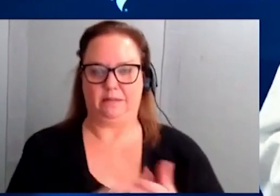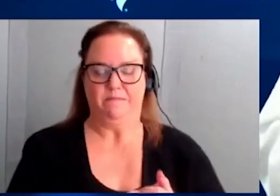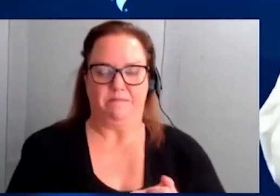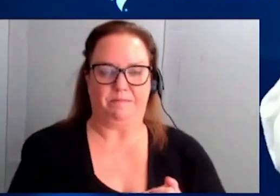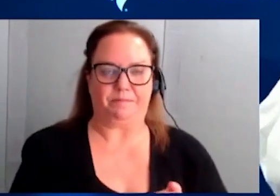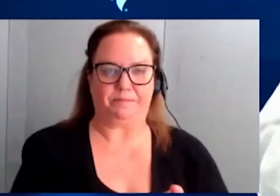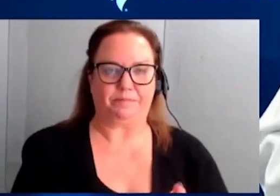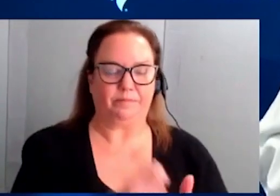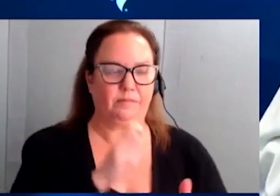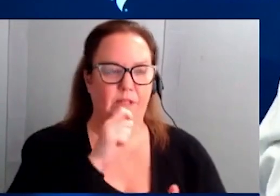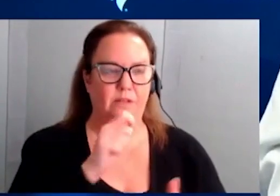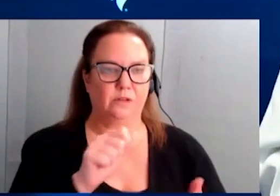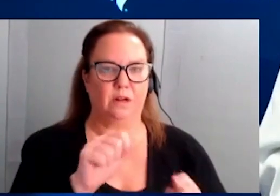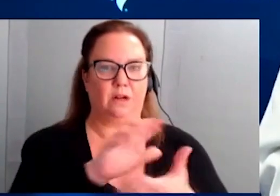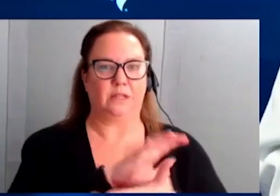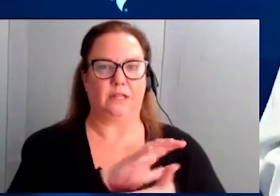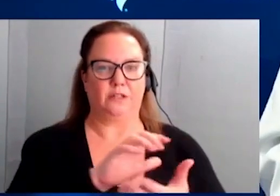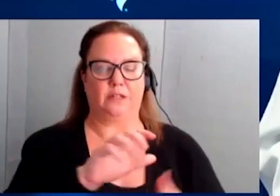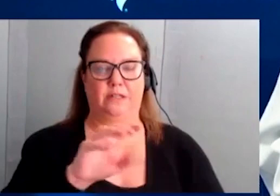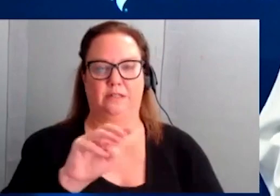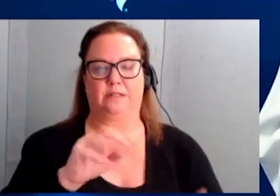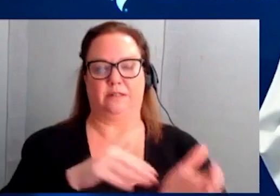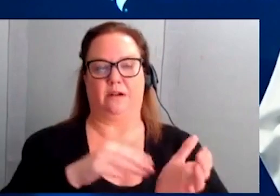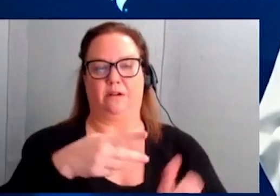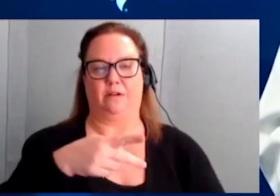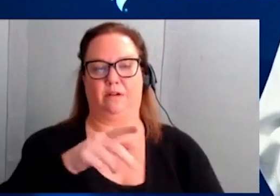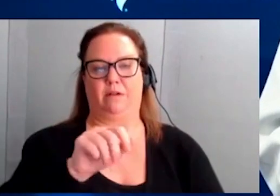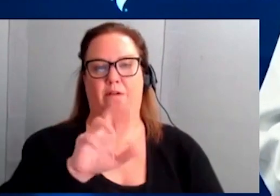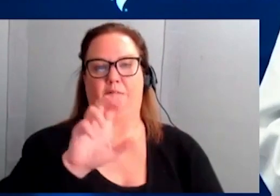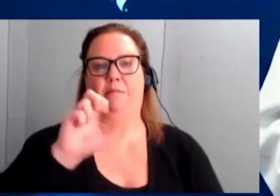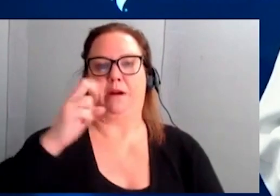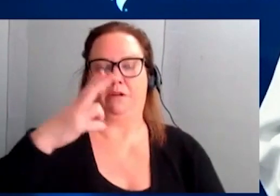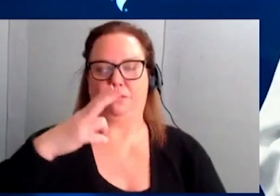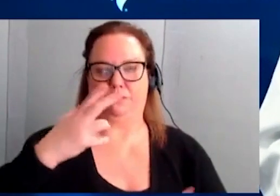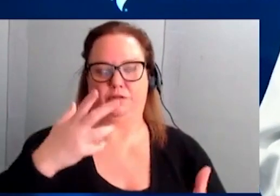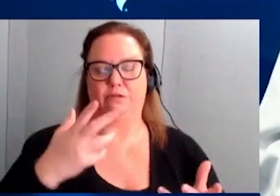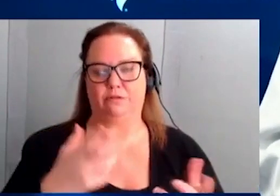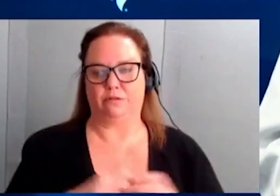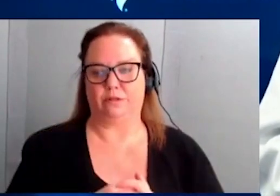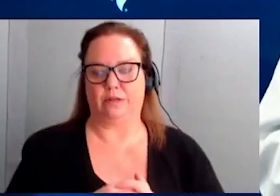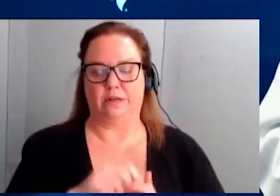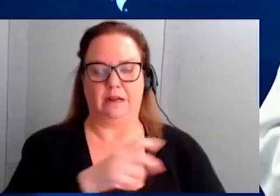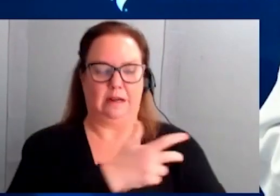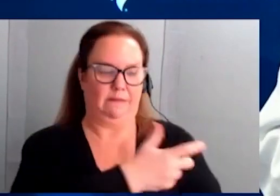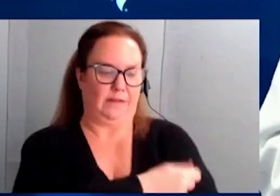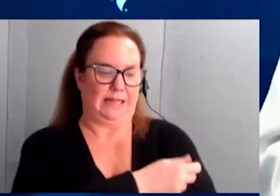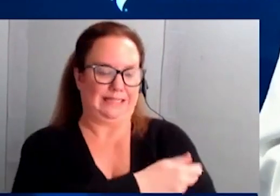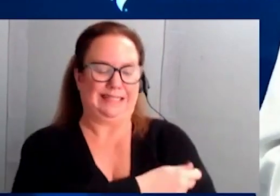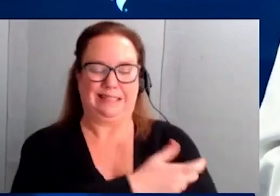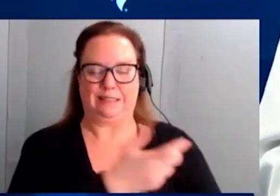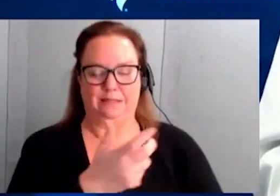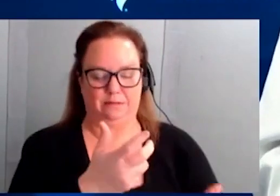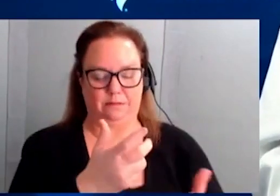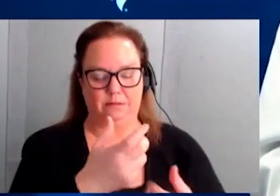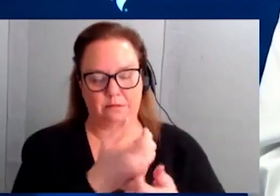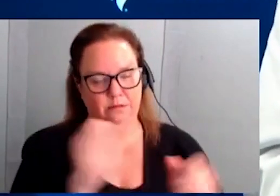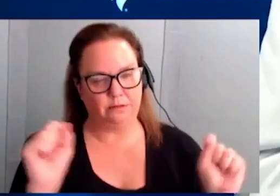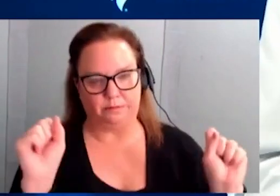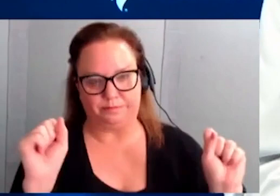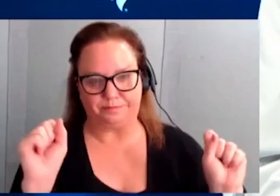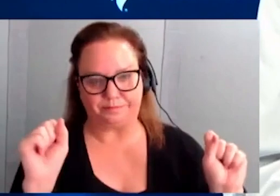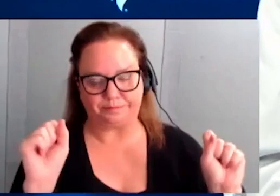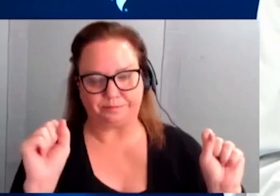not a causation, as Dr. Parrish has pointed out. And so I think at the end of the day, vaccines, Hawkeye, they are safe. And you